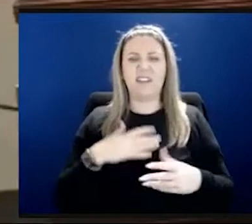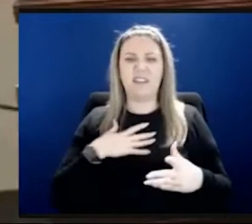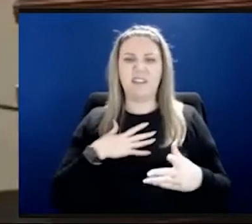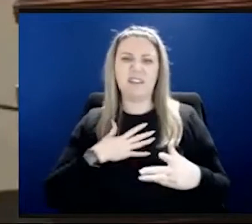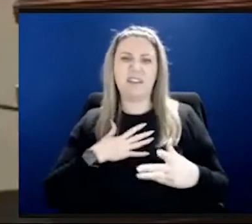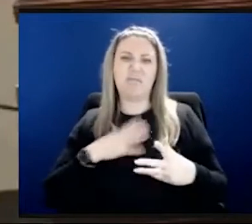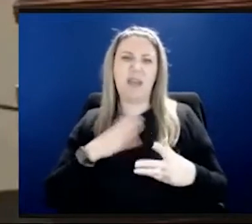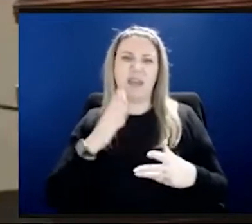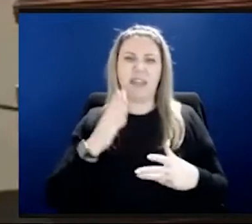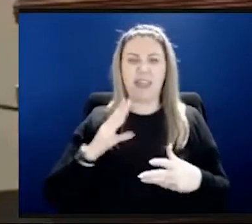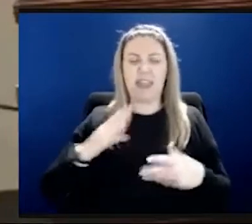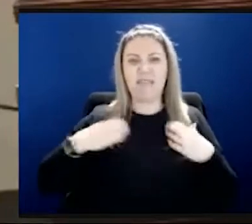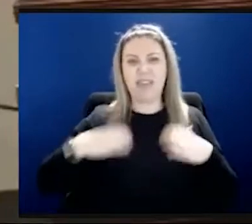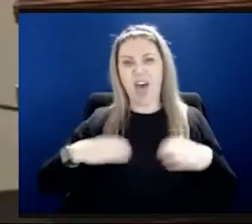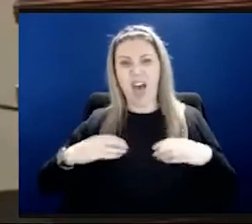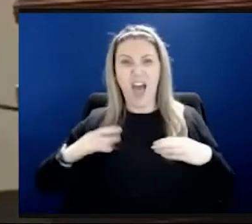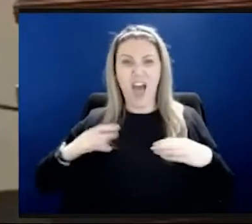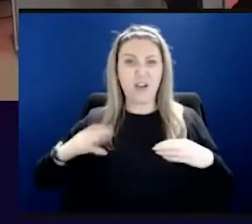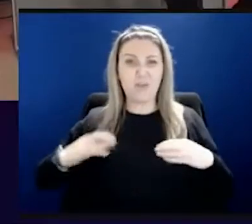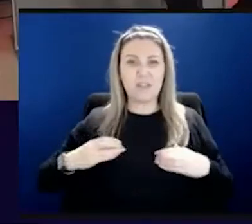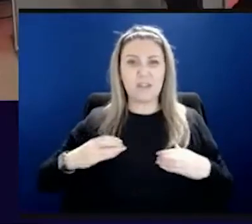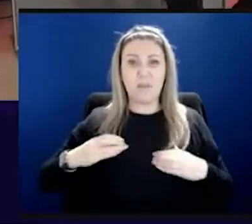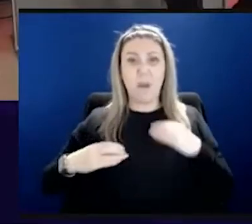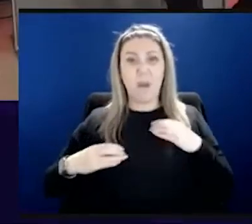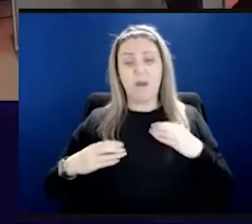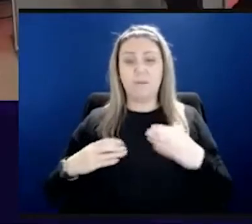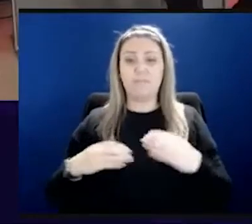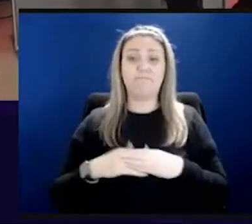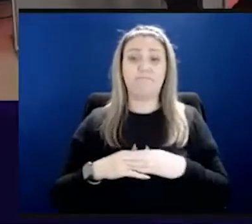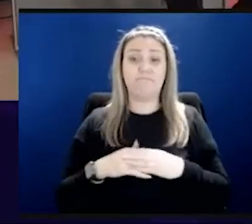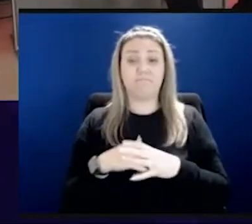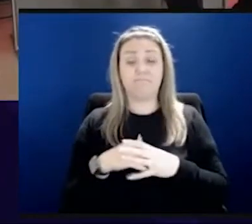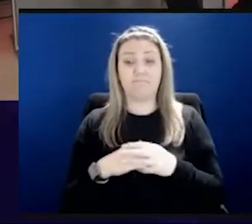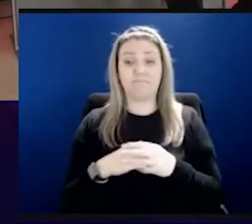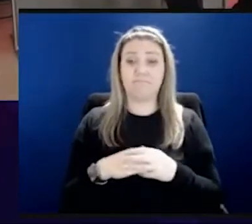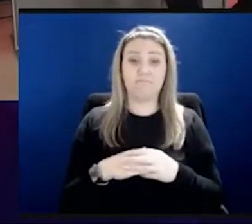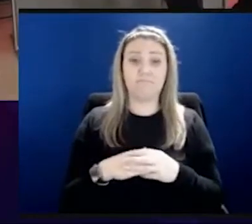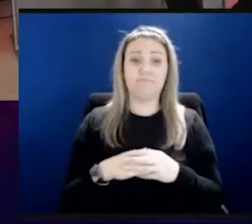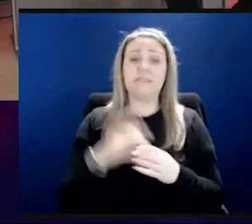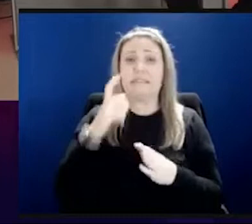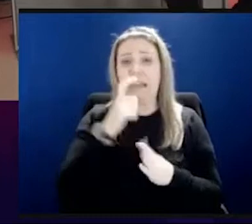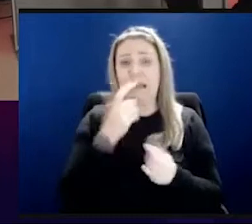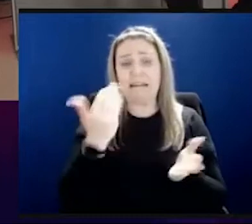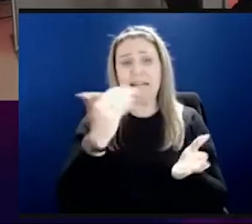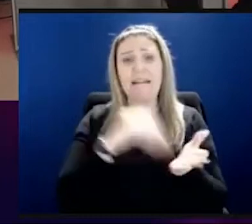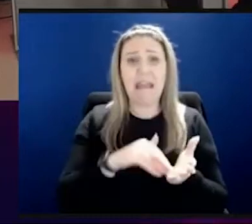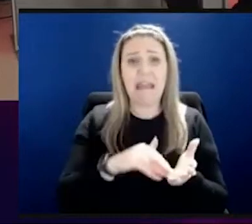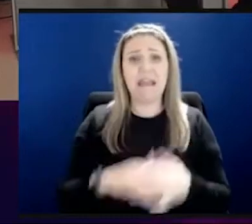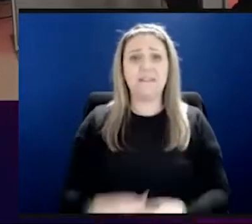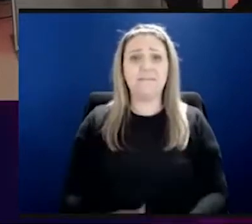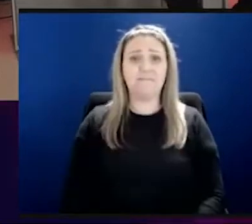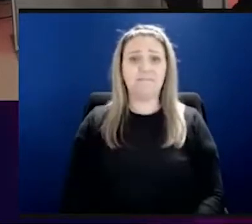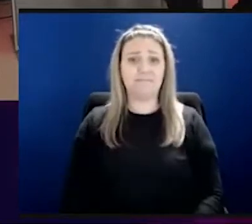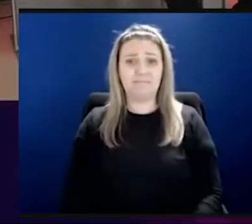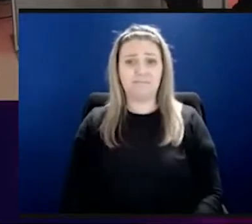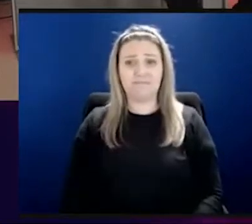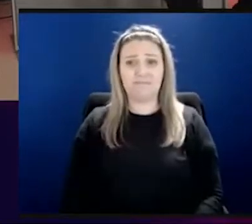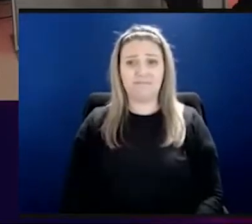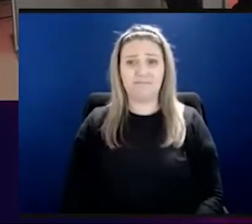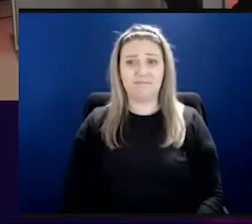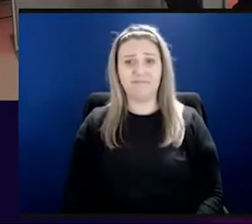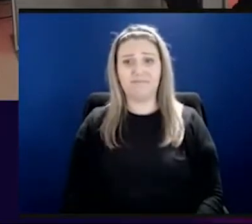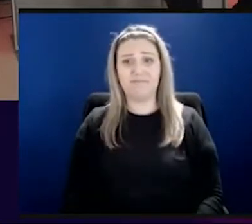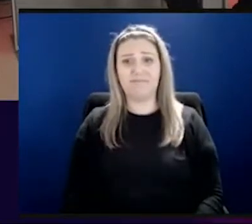up. Good grief. And they're telling me to go to the doctor, and I'm like, again. So Again. I went back again, and thank